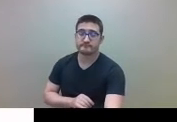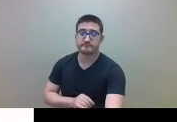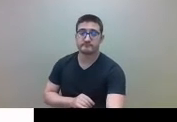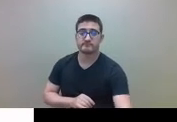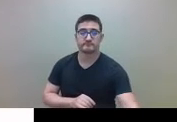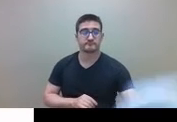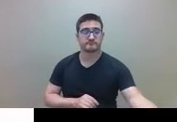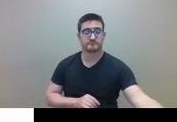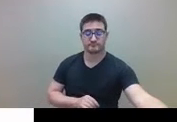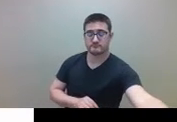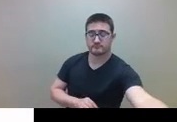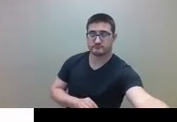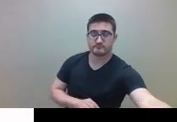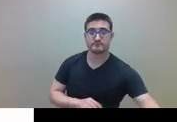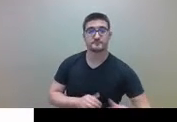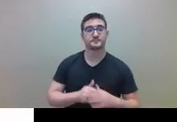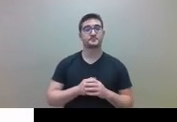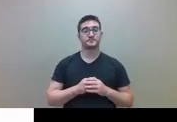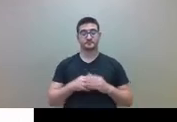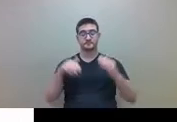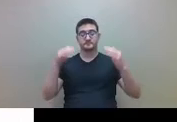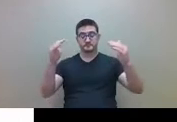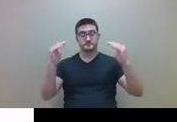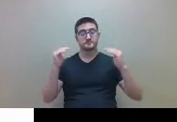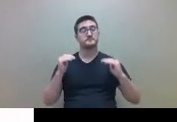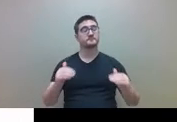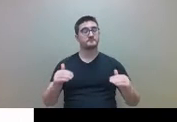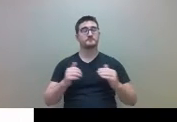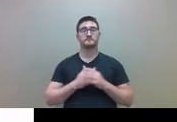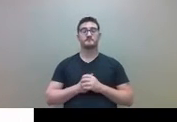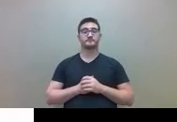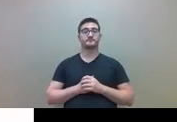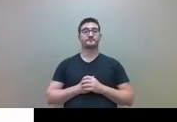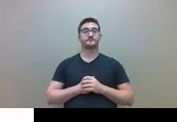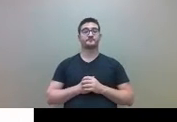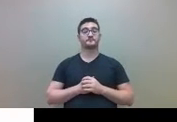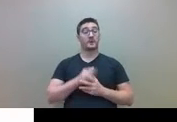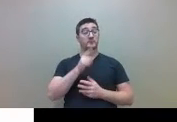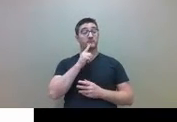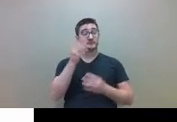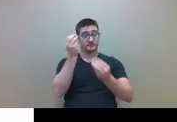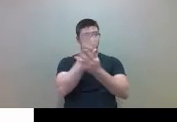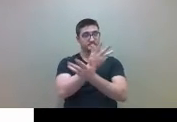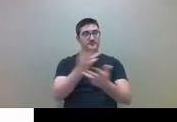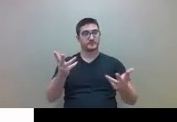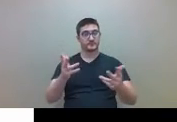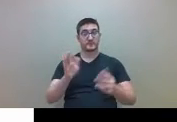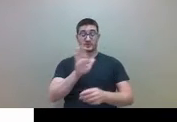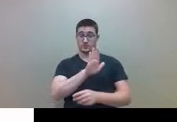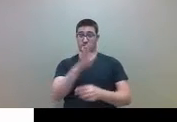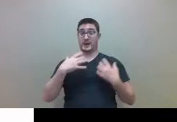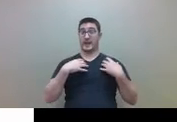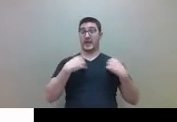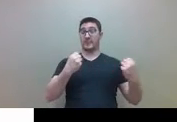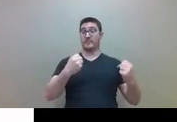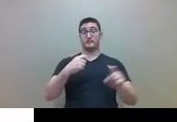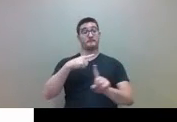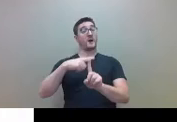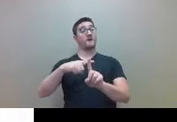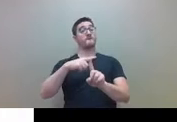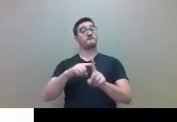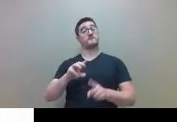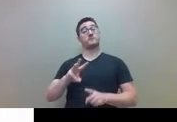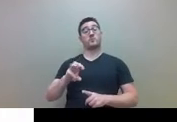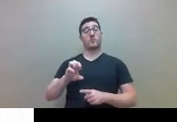So here we come to the effects of caregiving on health and well-being. Again, as I said, if